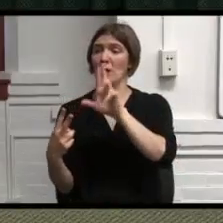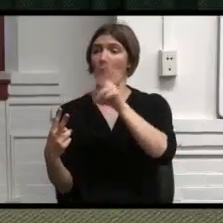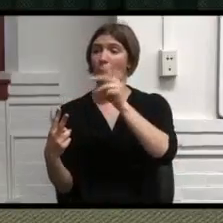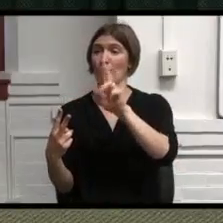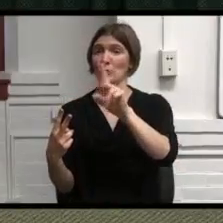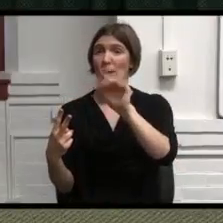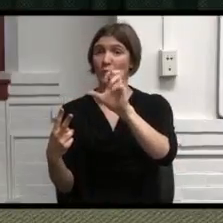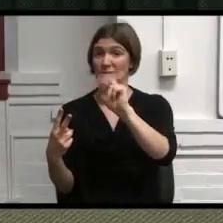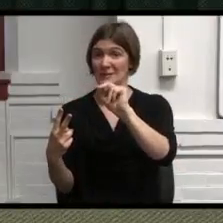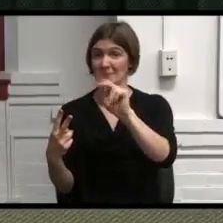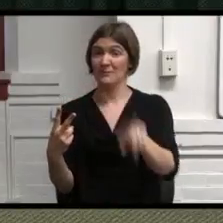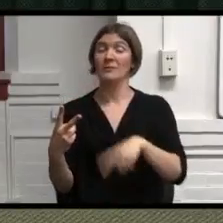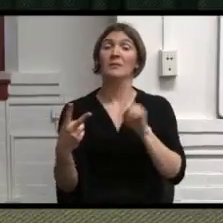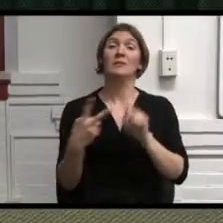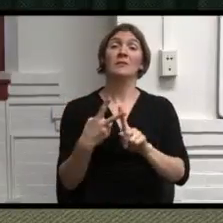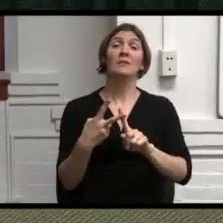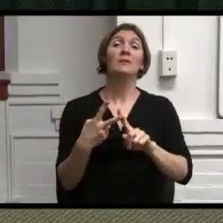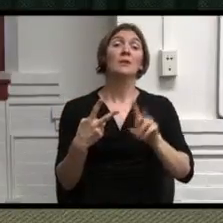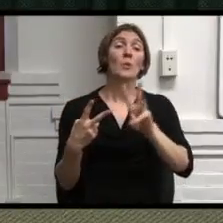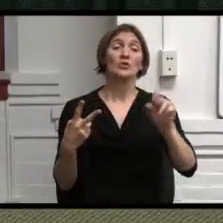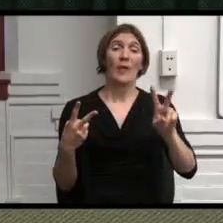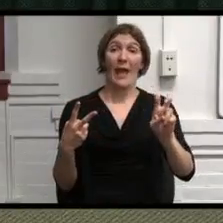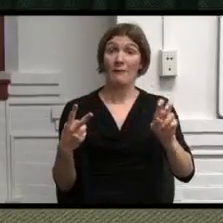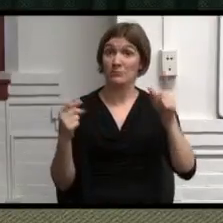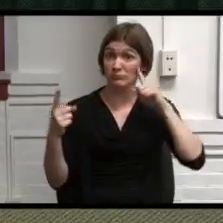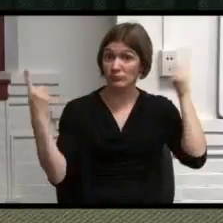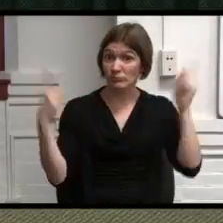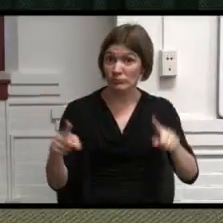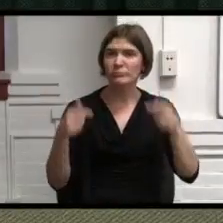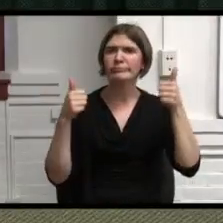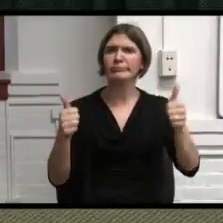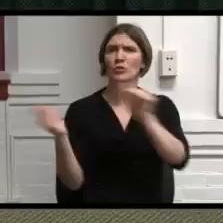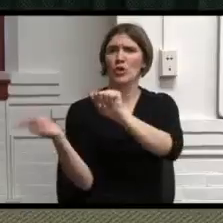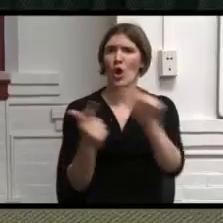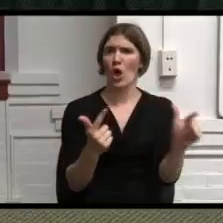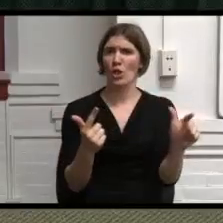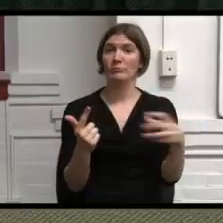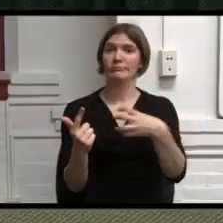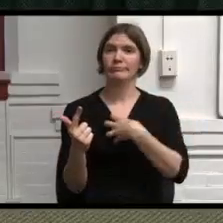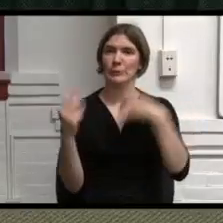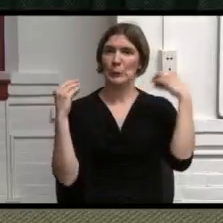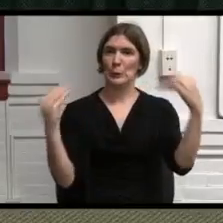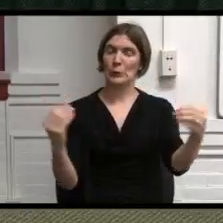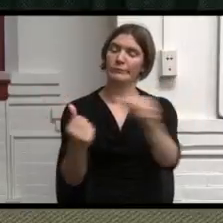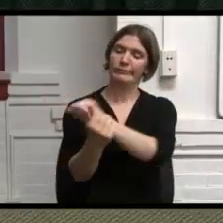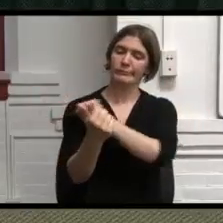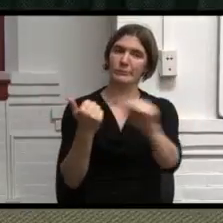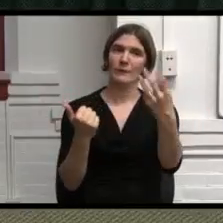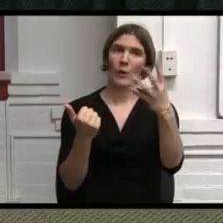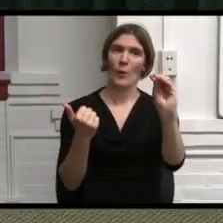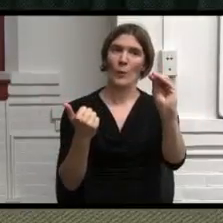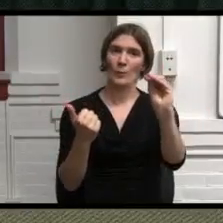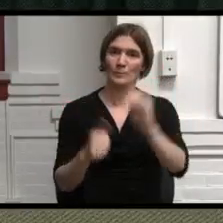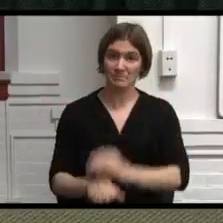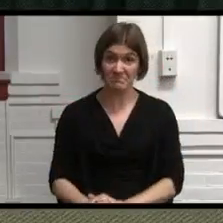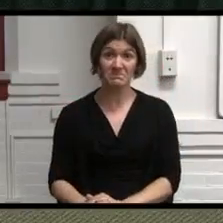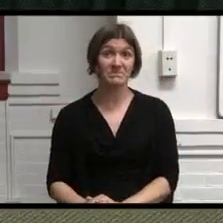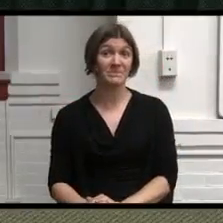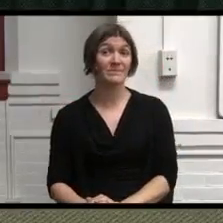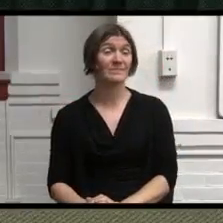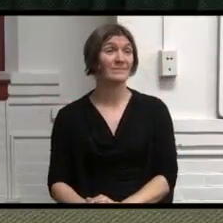Avenue. All those in favor? Aye. Aye. Aye. Anyone opposed or abstaining? It passes